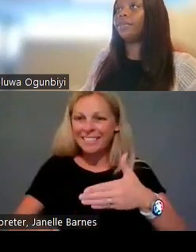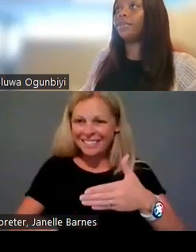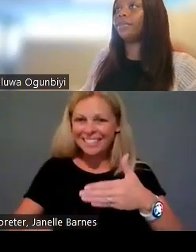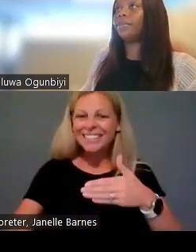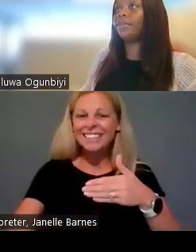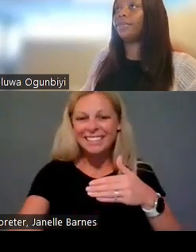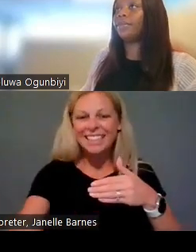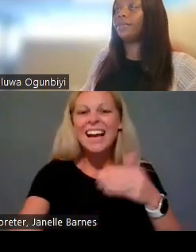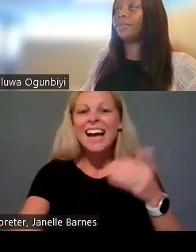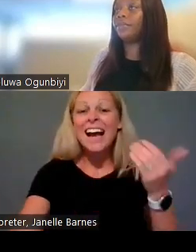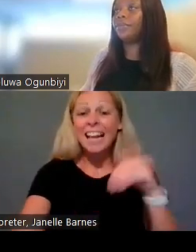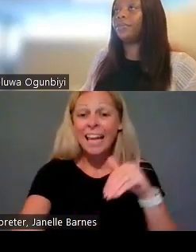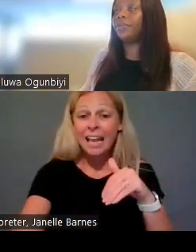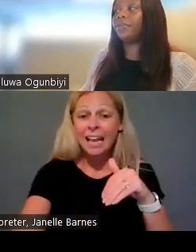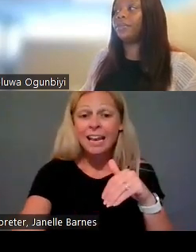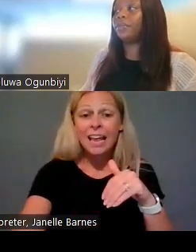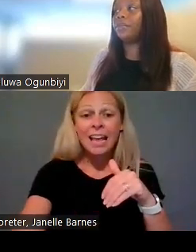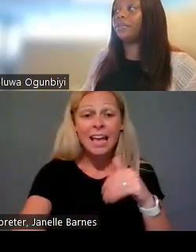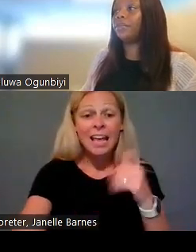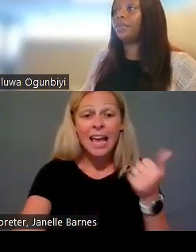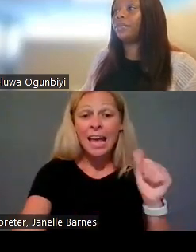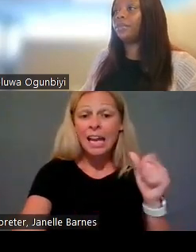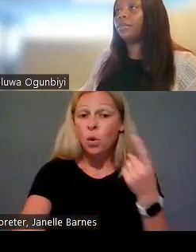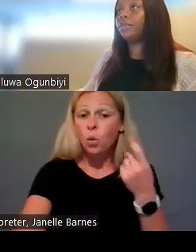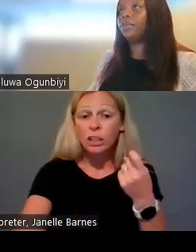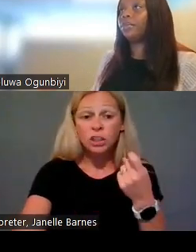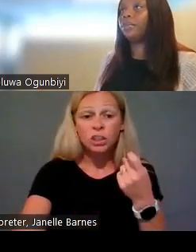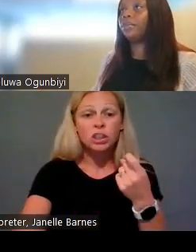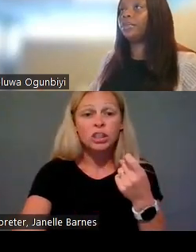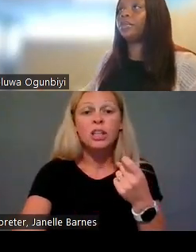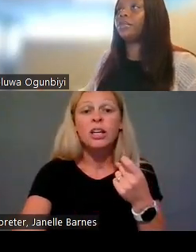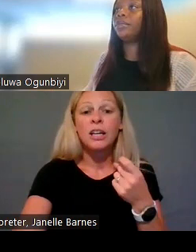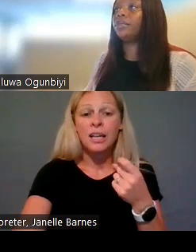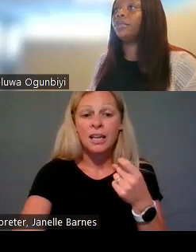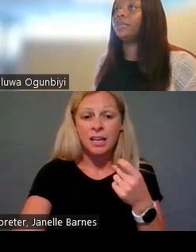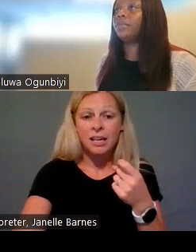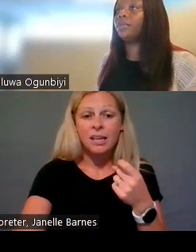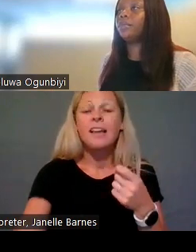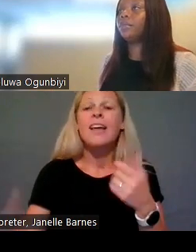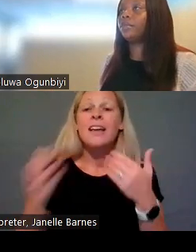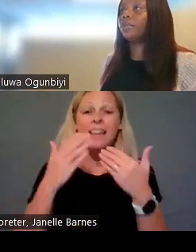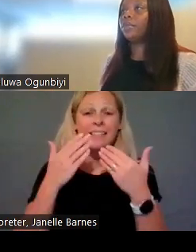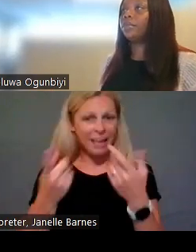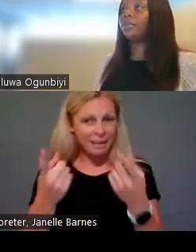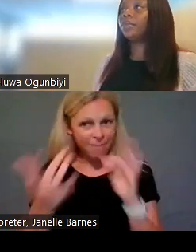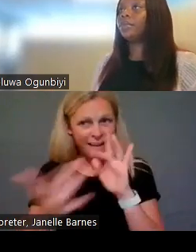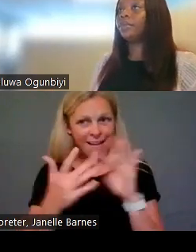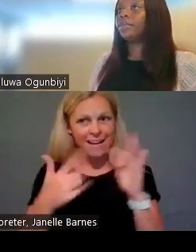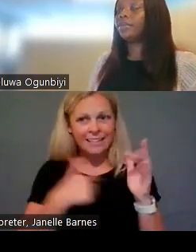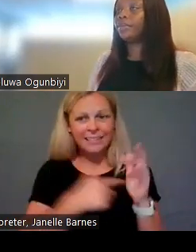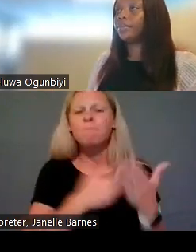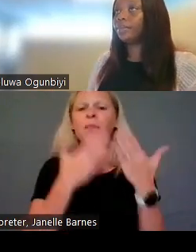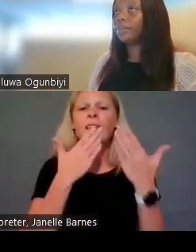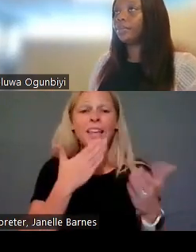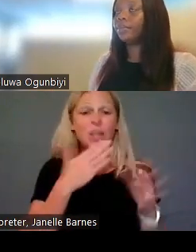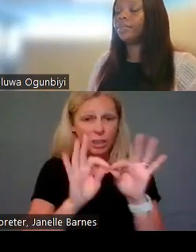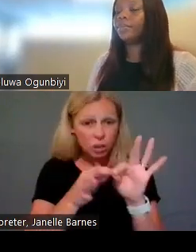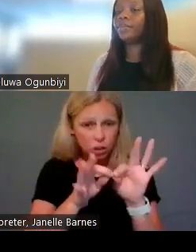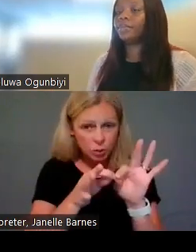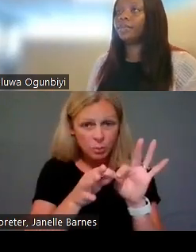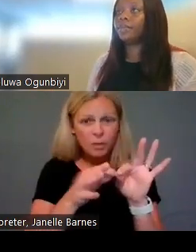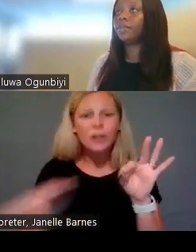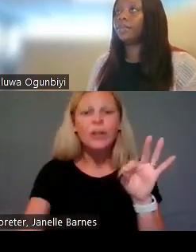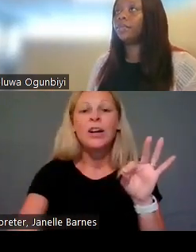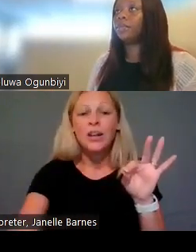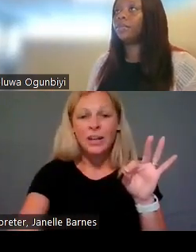So again, if you have questions, reach out to us. I want to thank our interpreters for being here again today,